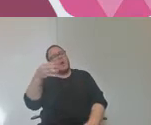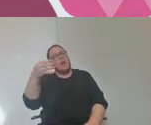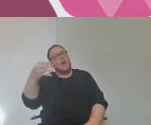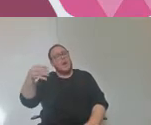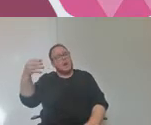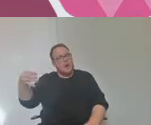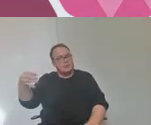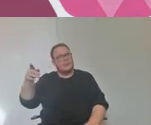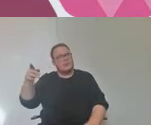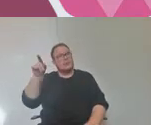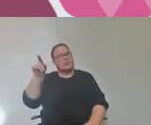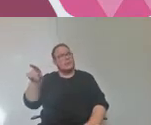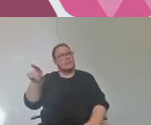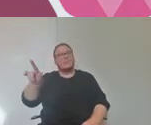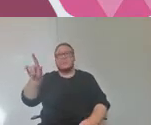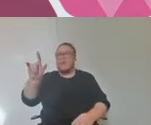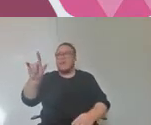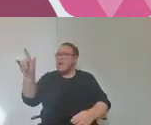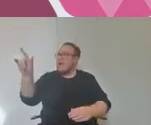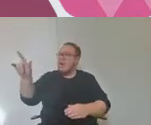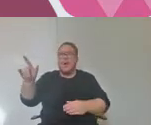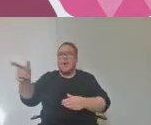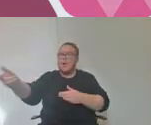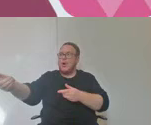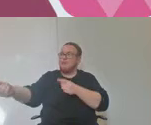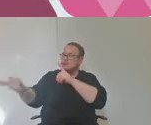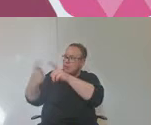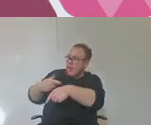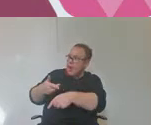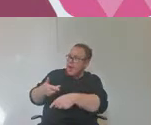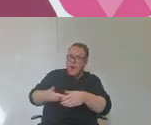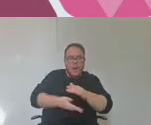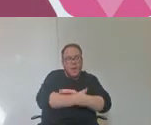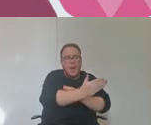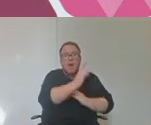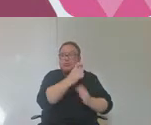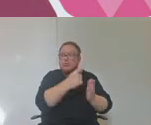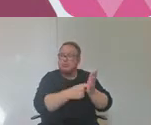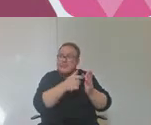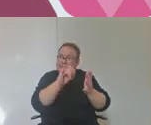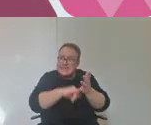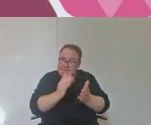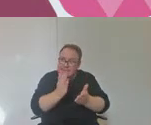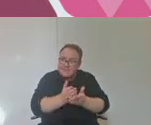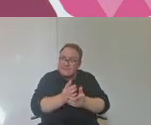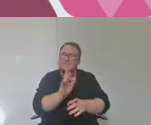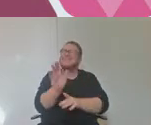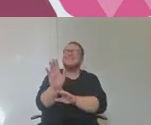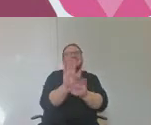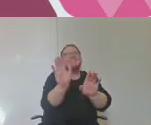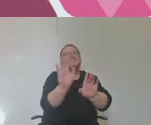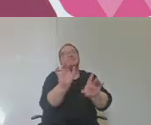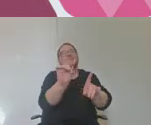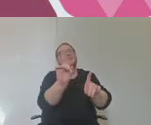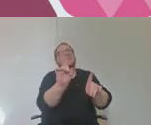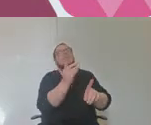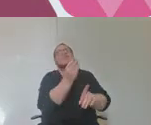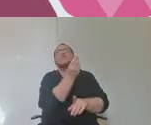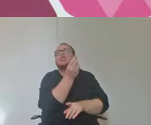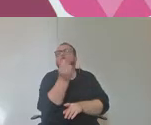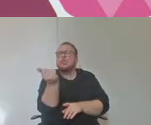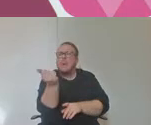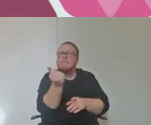would then be allocated a CRIS response. Not necessarily. So it's certain categories. So that might